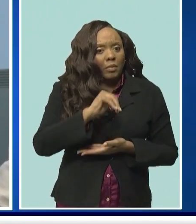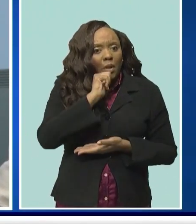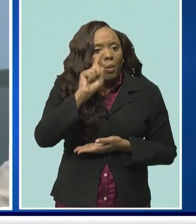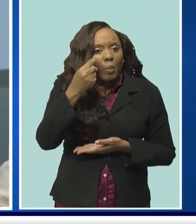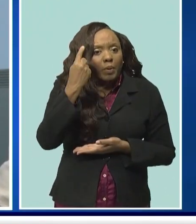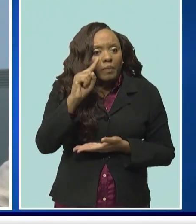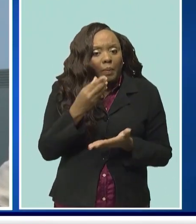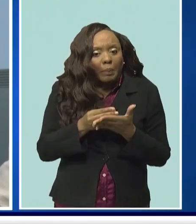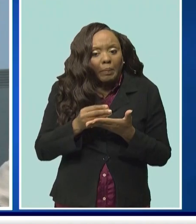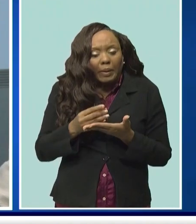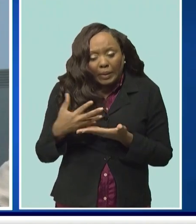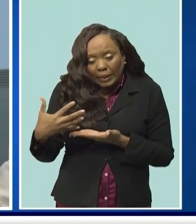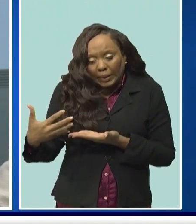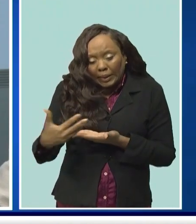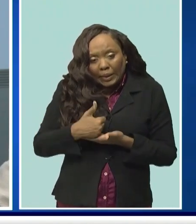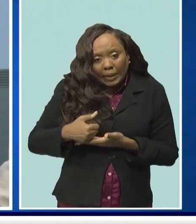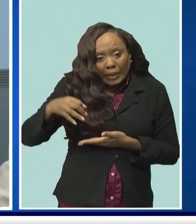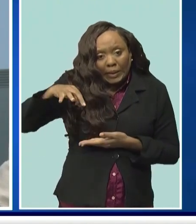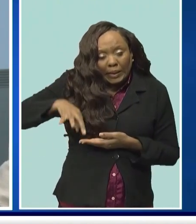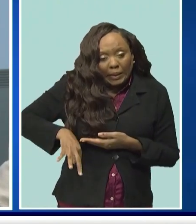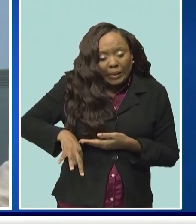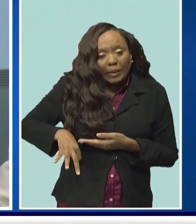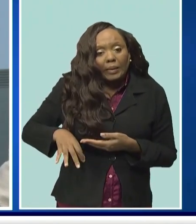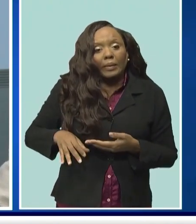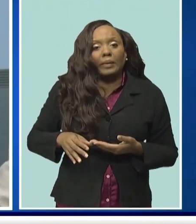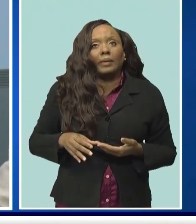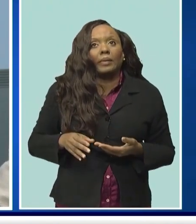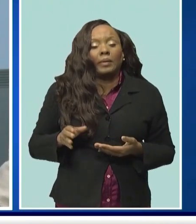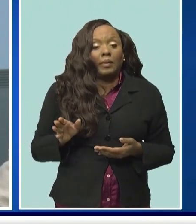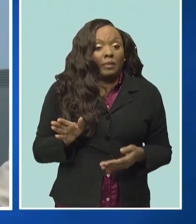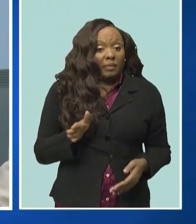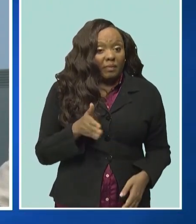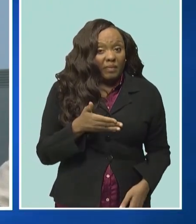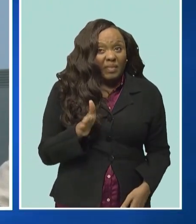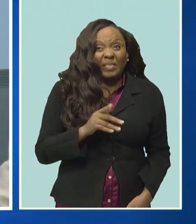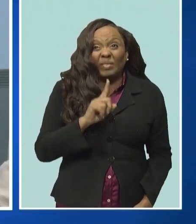far as I'm concerned. The industry must be one